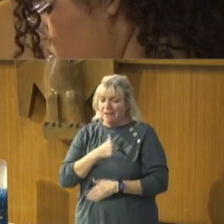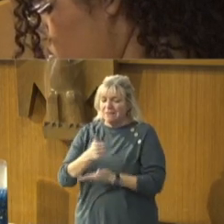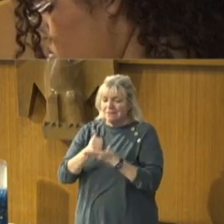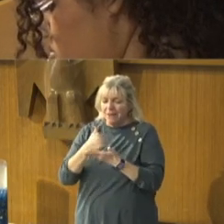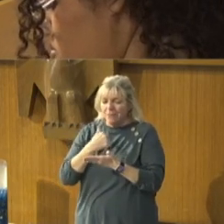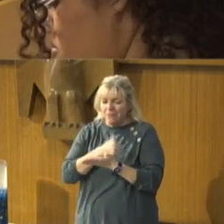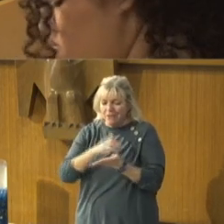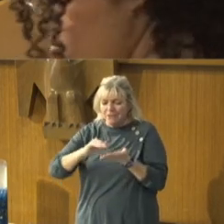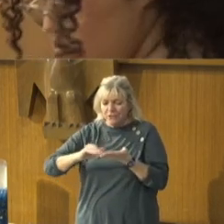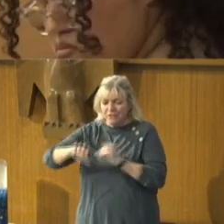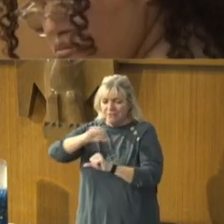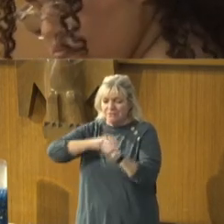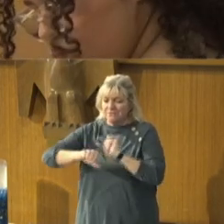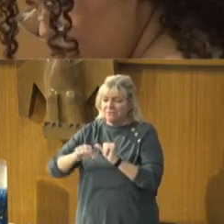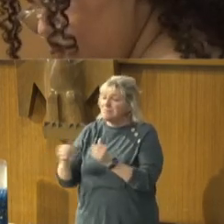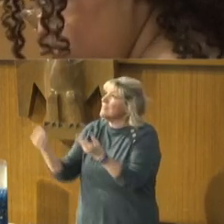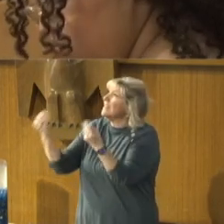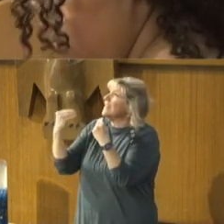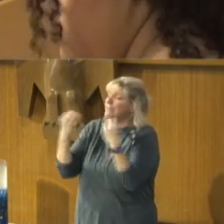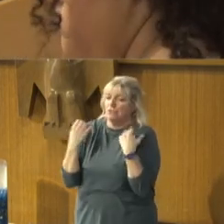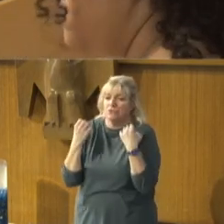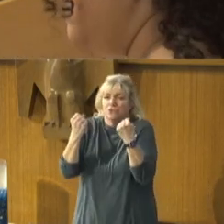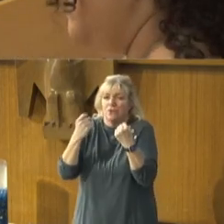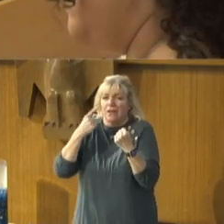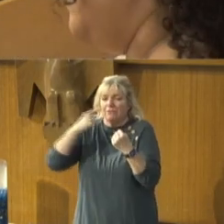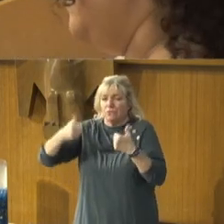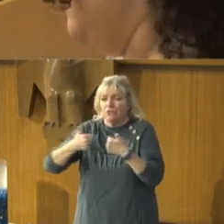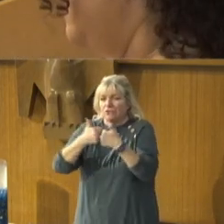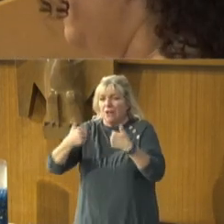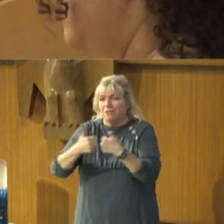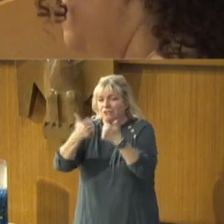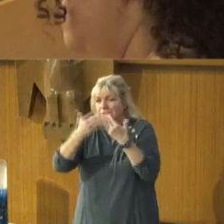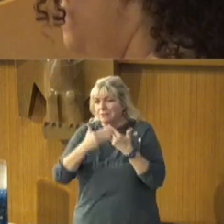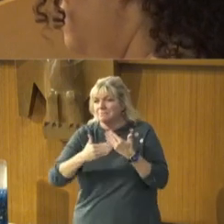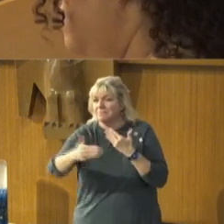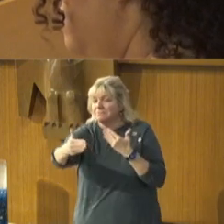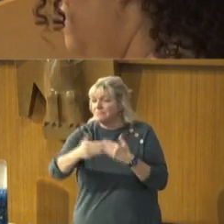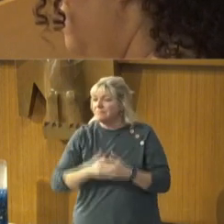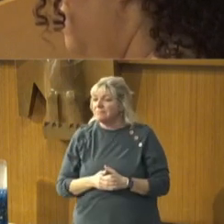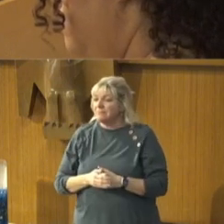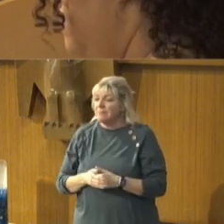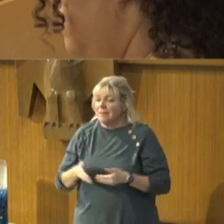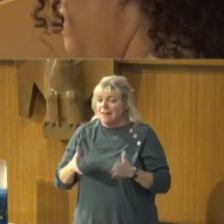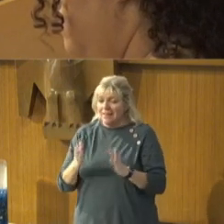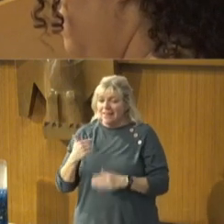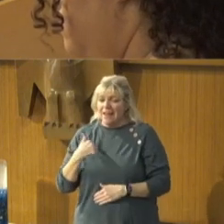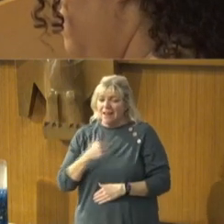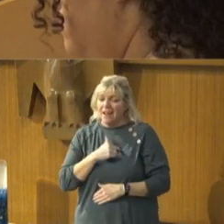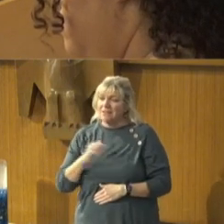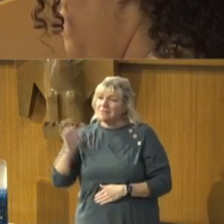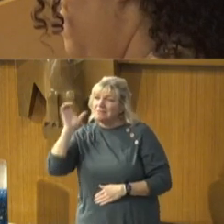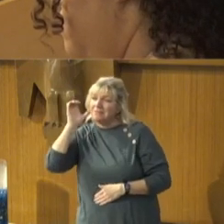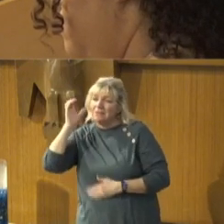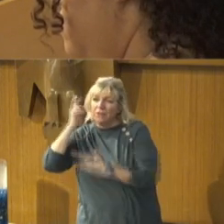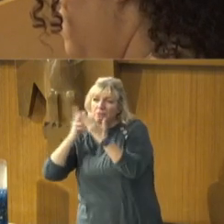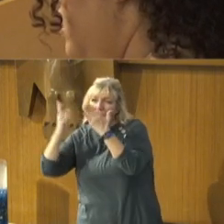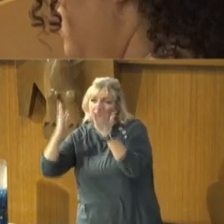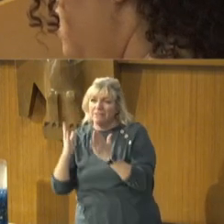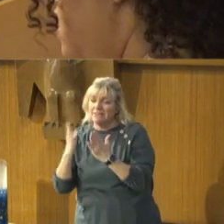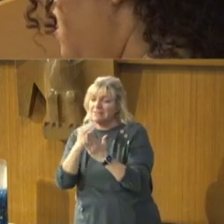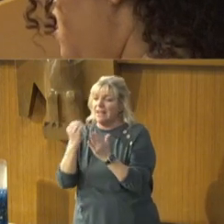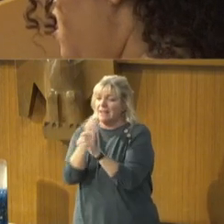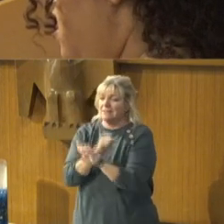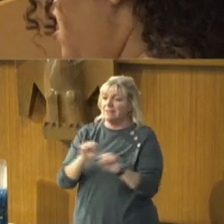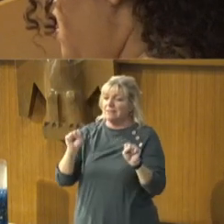another. Strengthen us for the challenges that lie ahead. Let us hear your prophets and deliver us